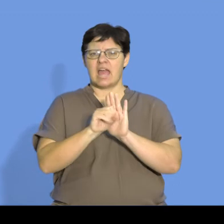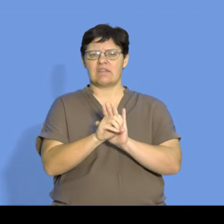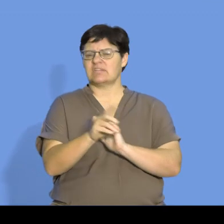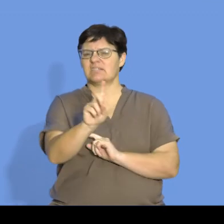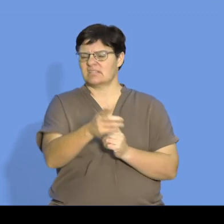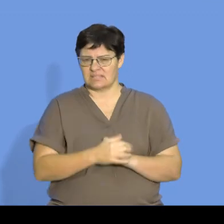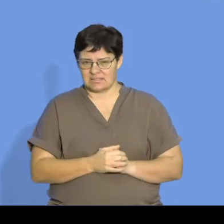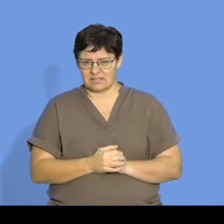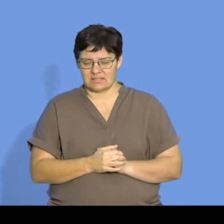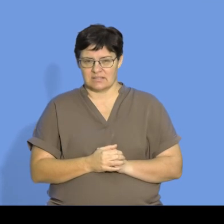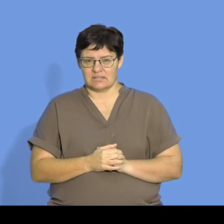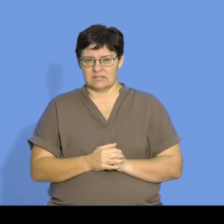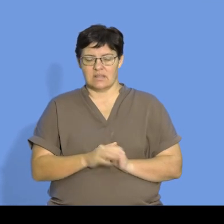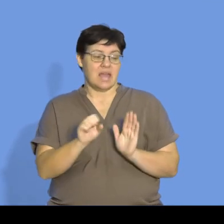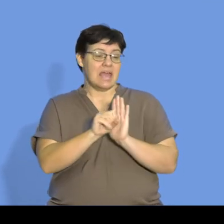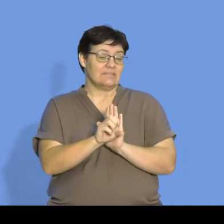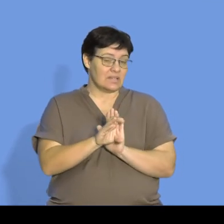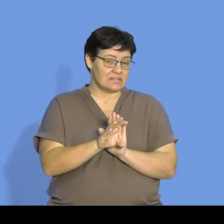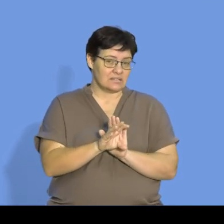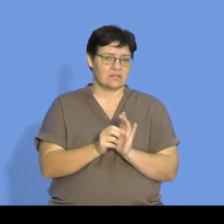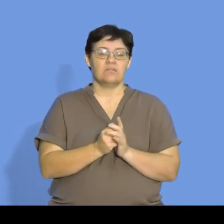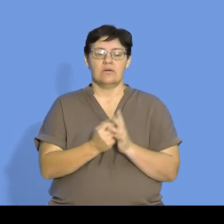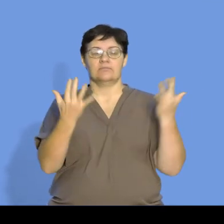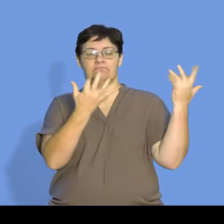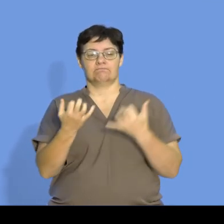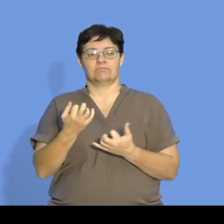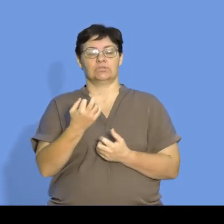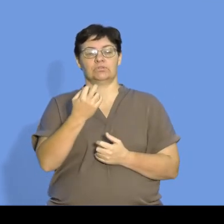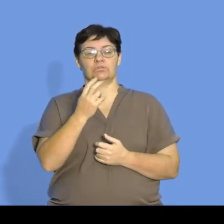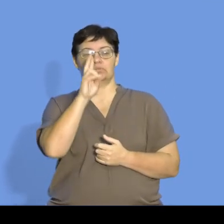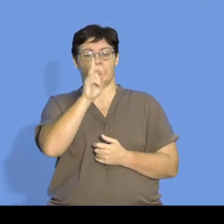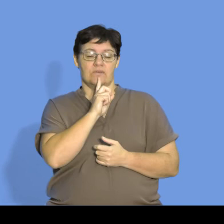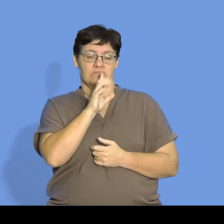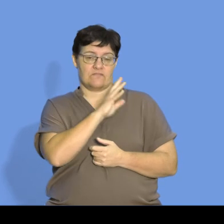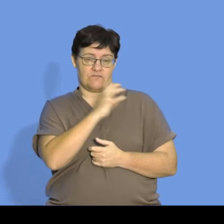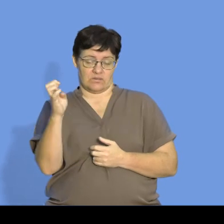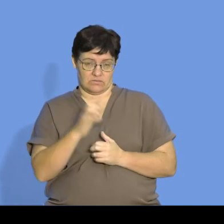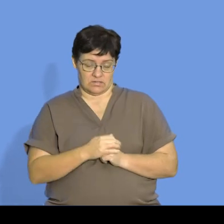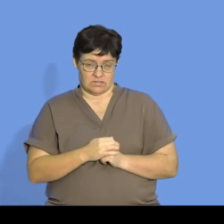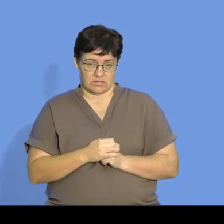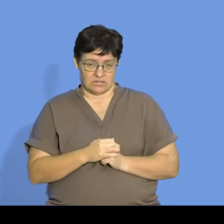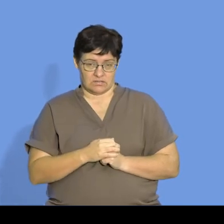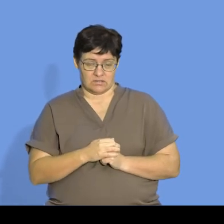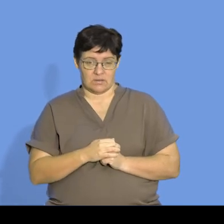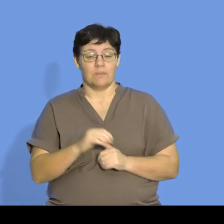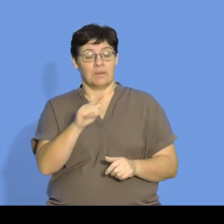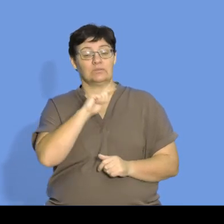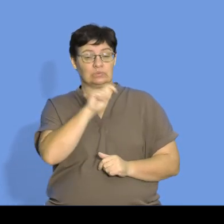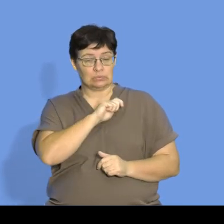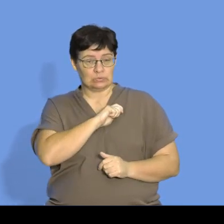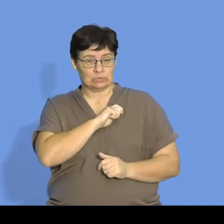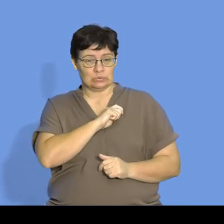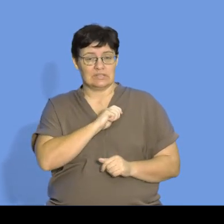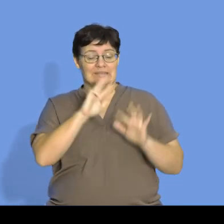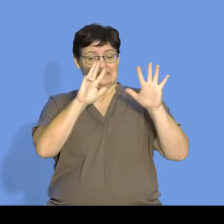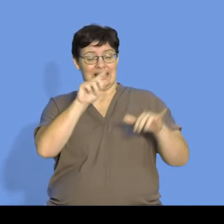What about advertising? Let's look at advertising. Advertising, you budgeted 2,400, but you